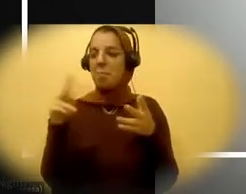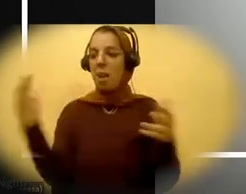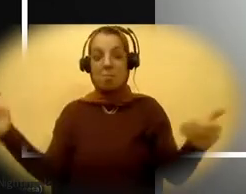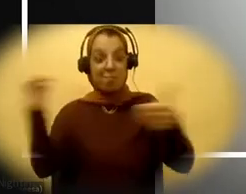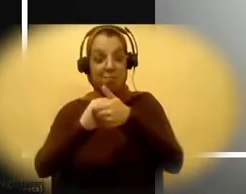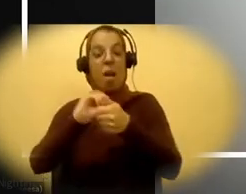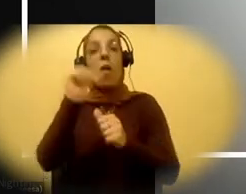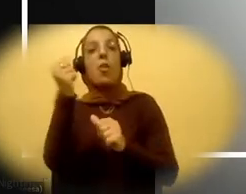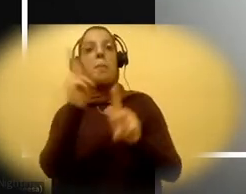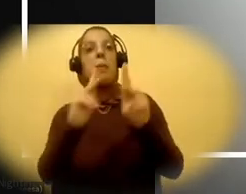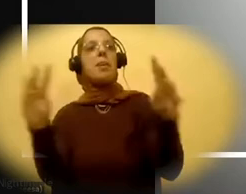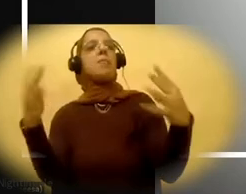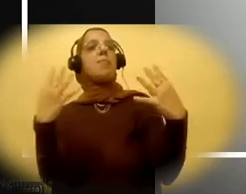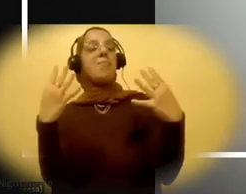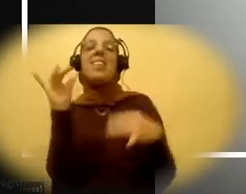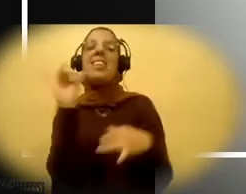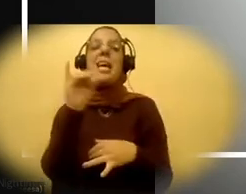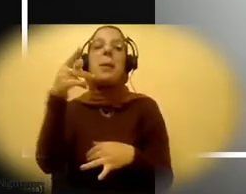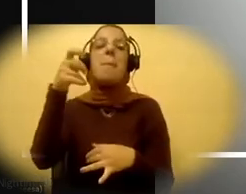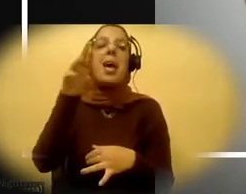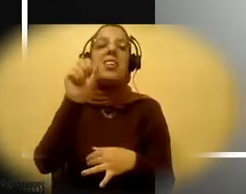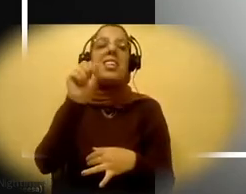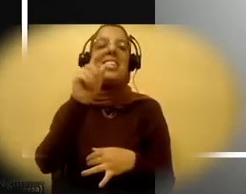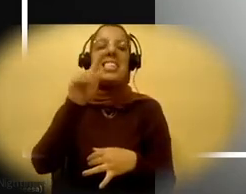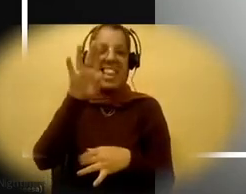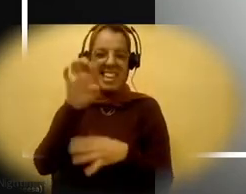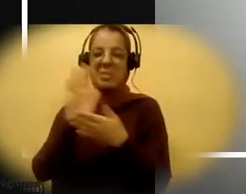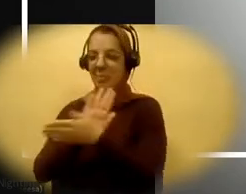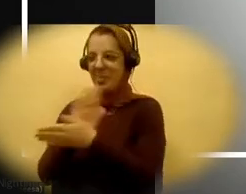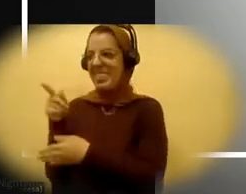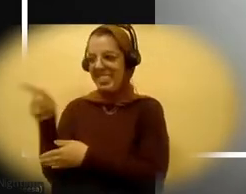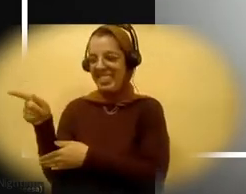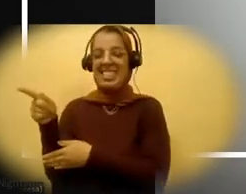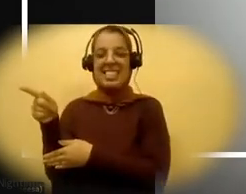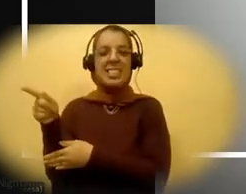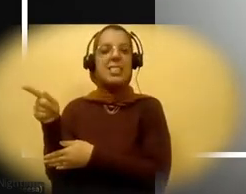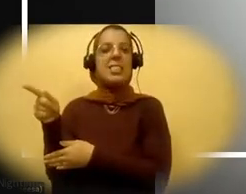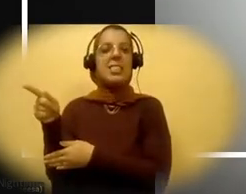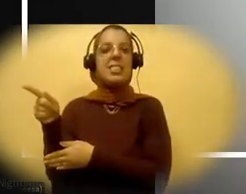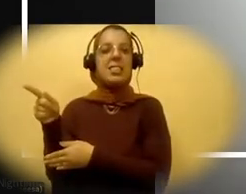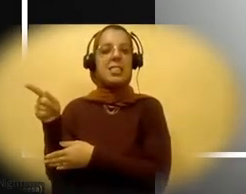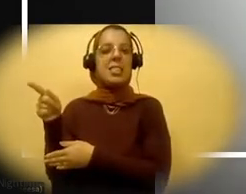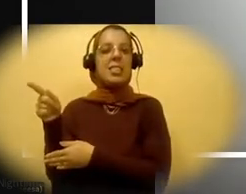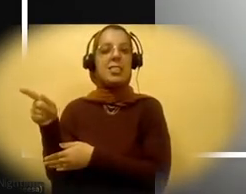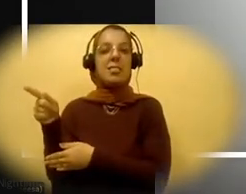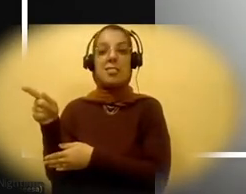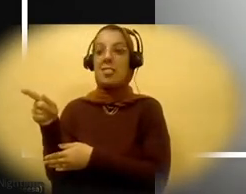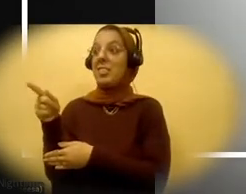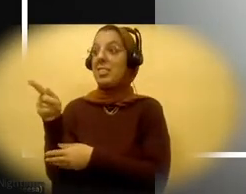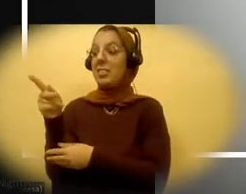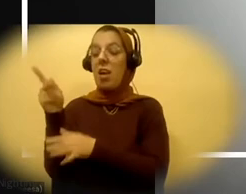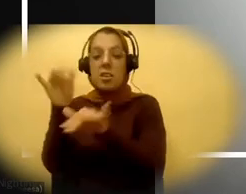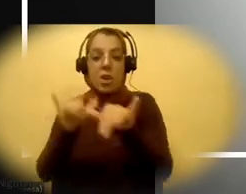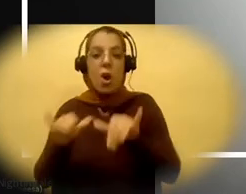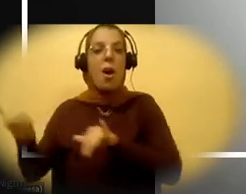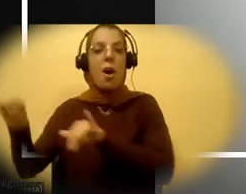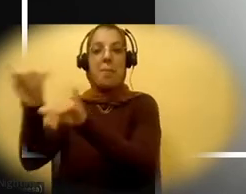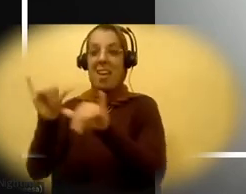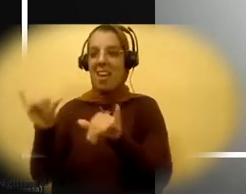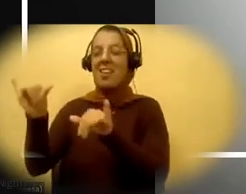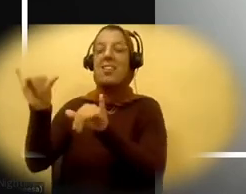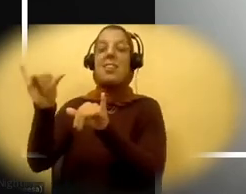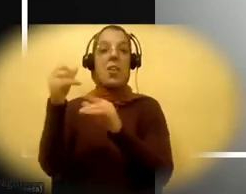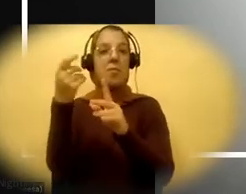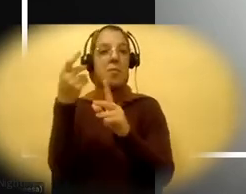to understand, such as Parasite, how it is such a slice of the universe that is very Asian, but